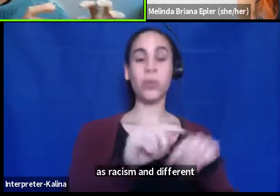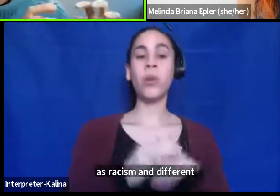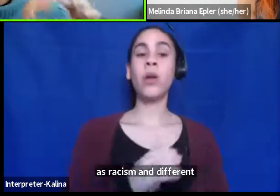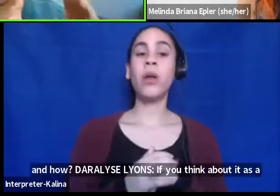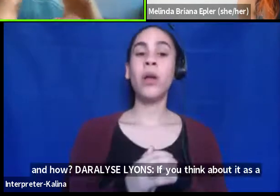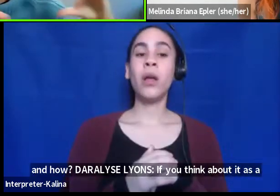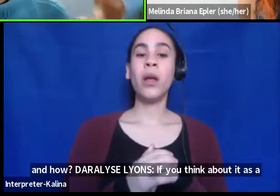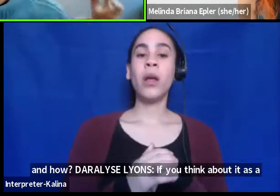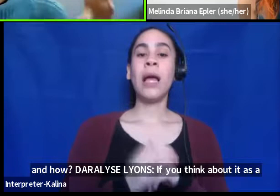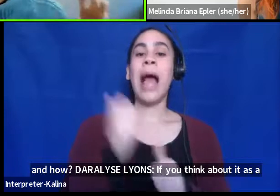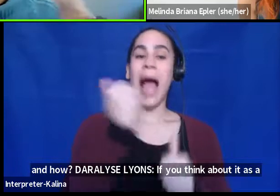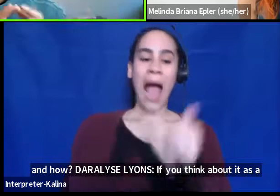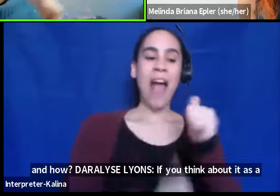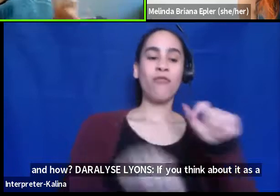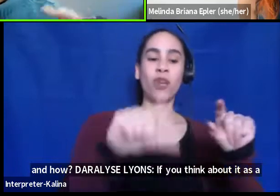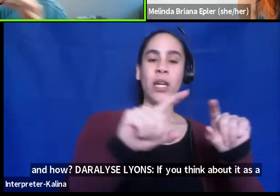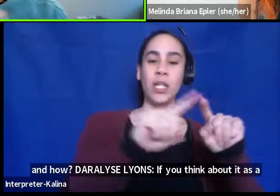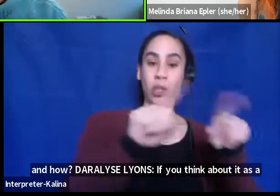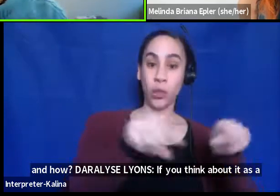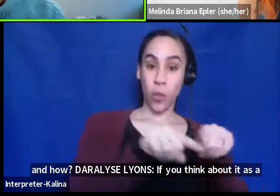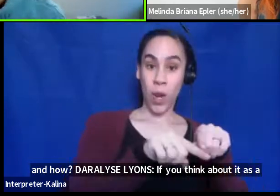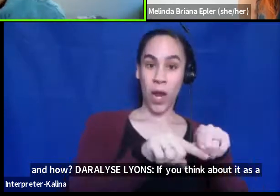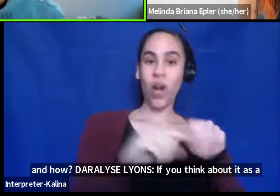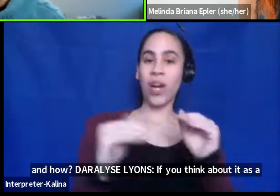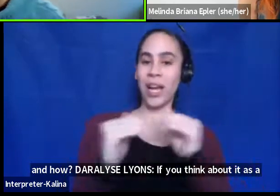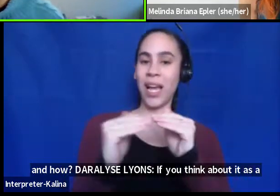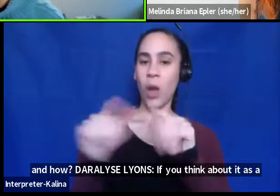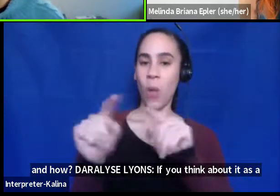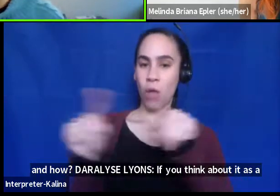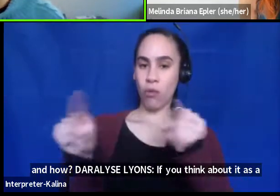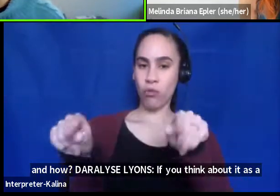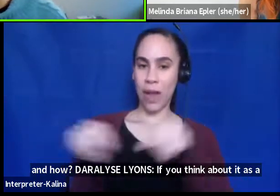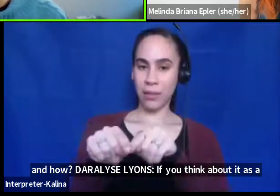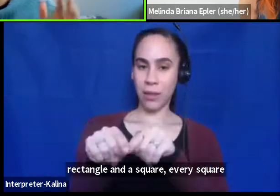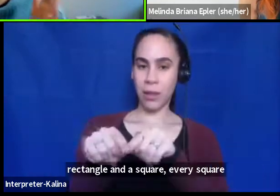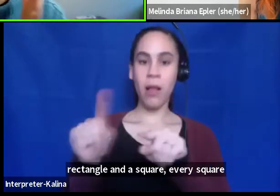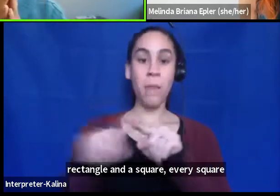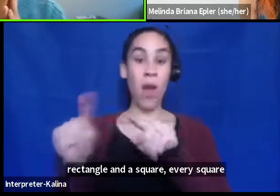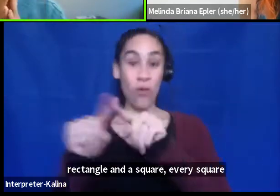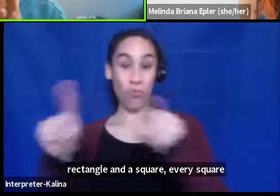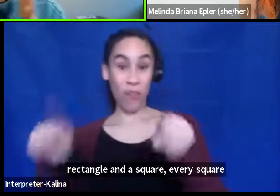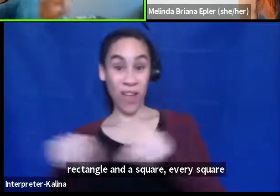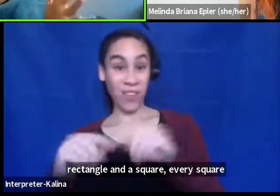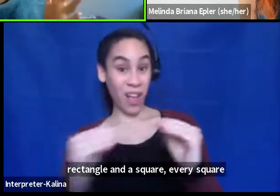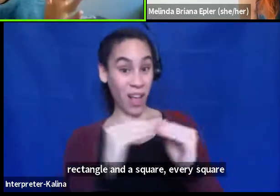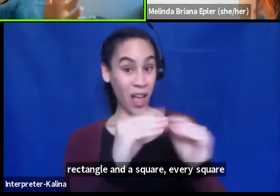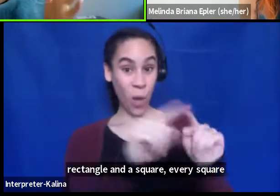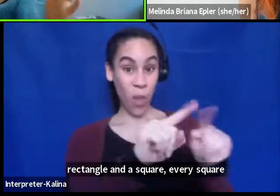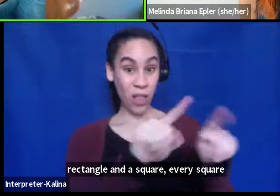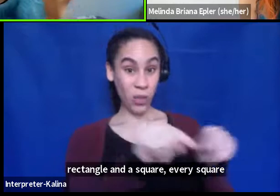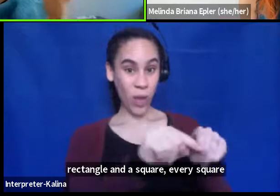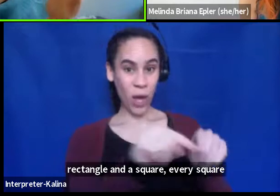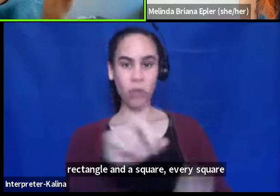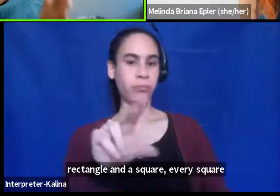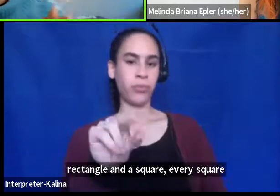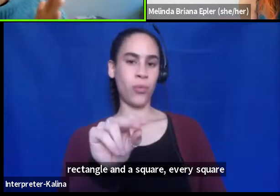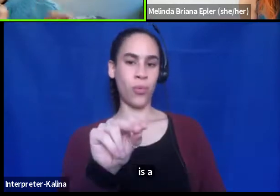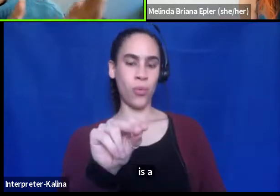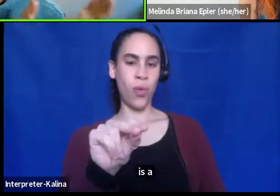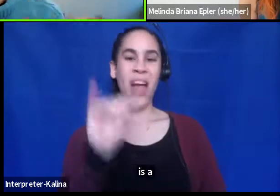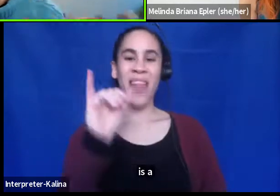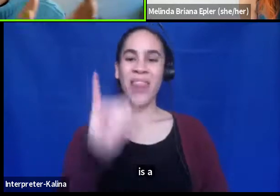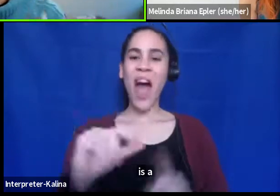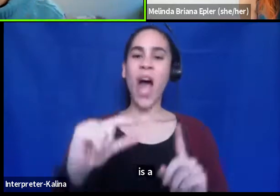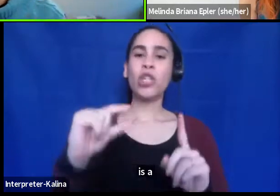square is a rectangle, but not every rectangle is also a square. And I think racism is this term that a lot of